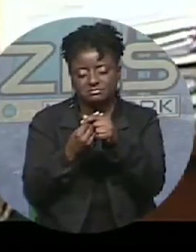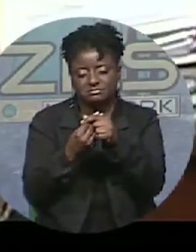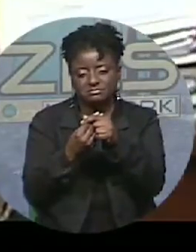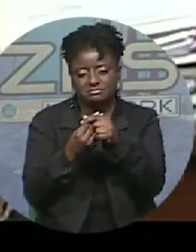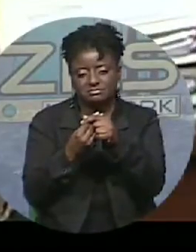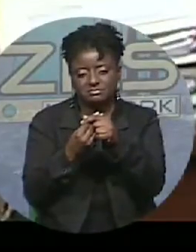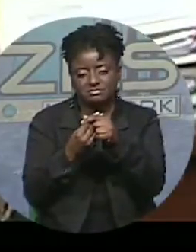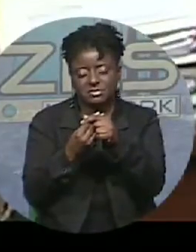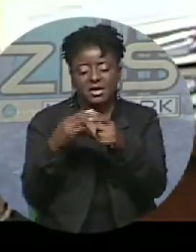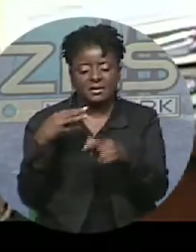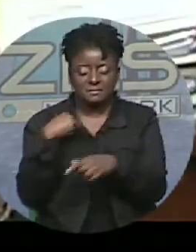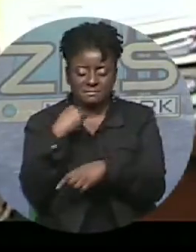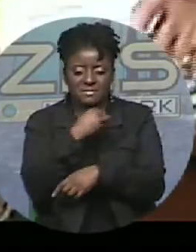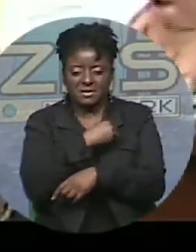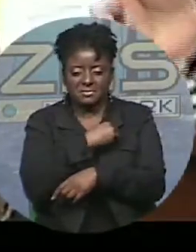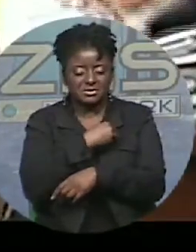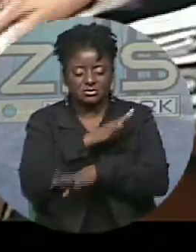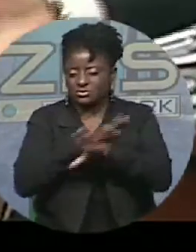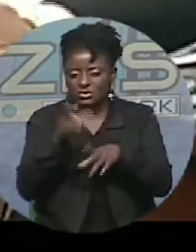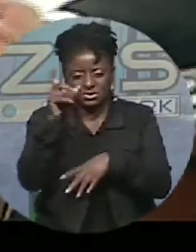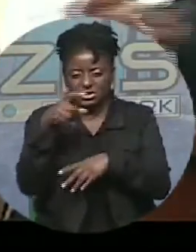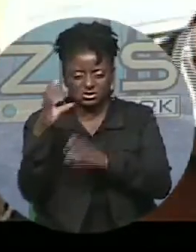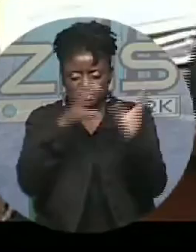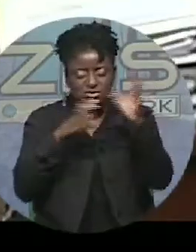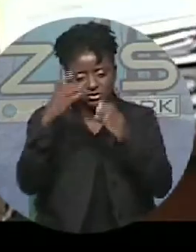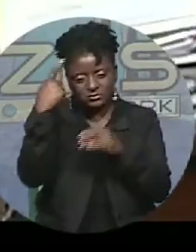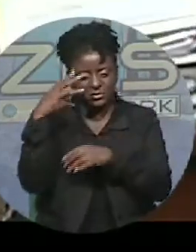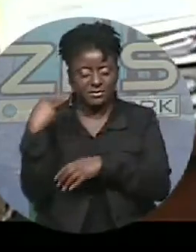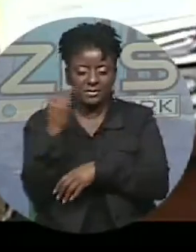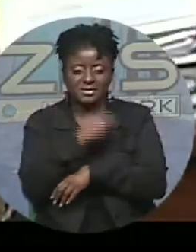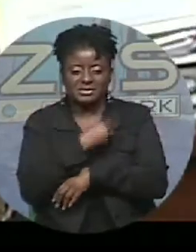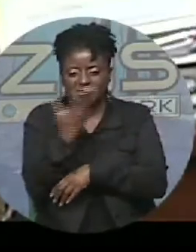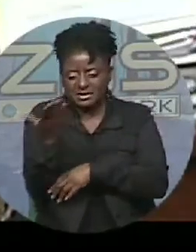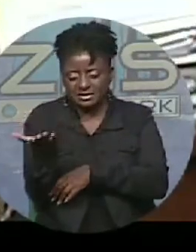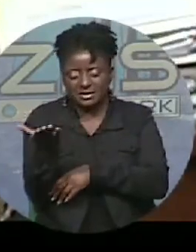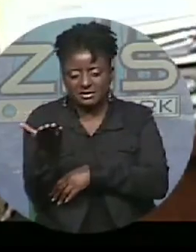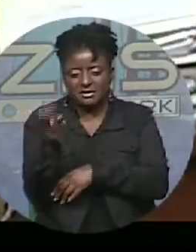there. Every Sunday, they're right there.